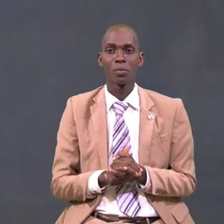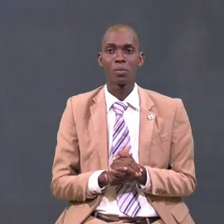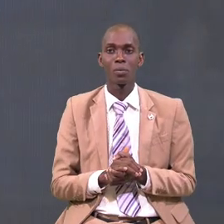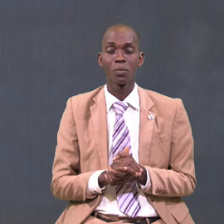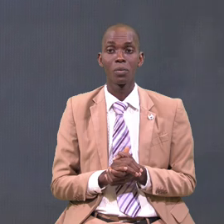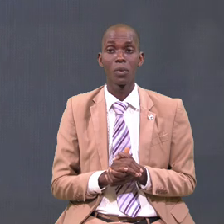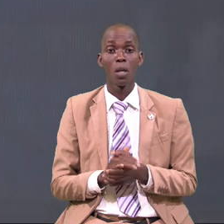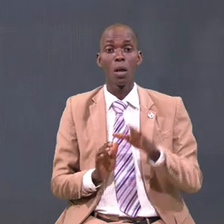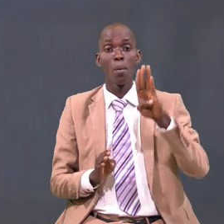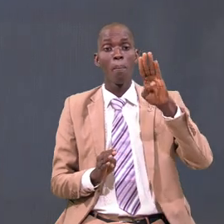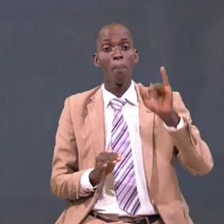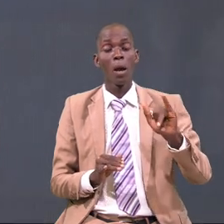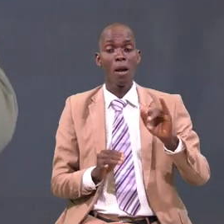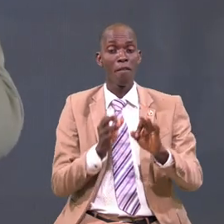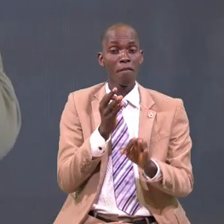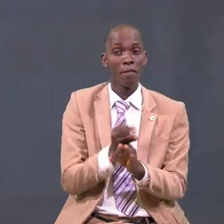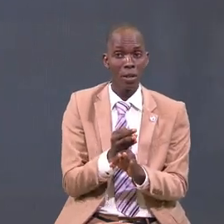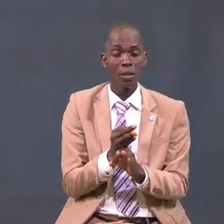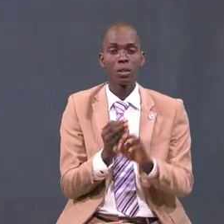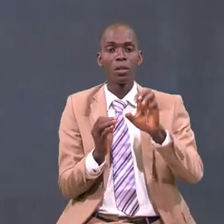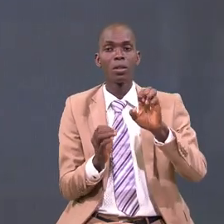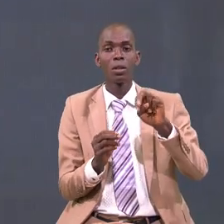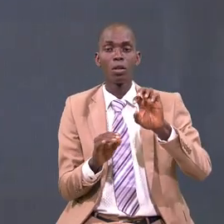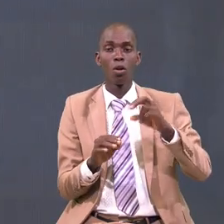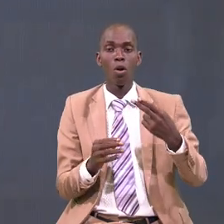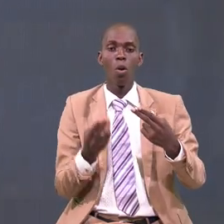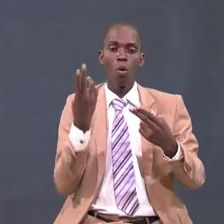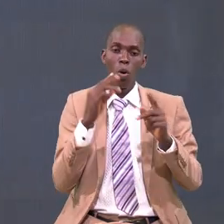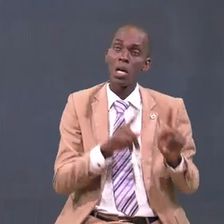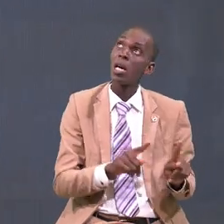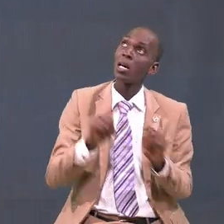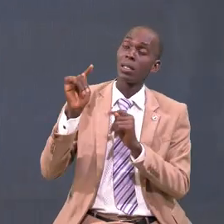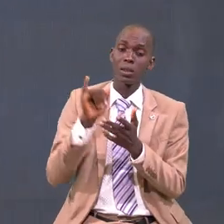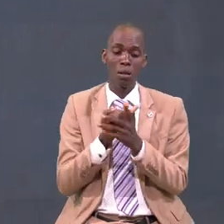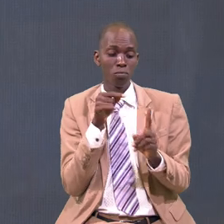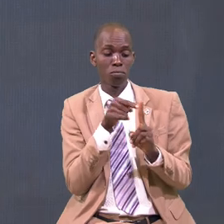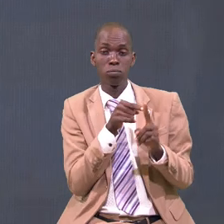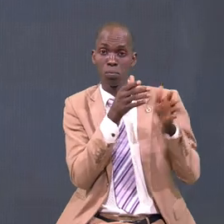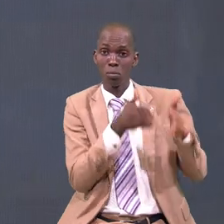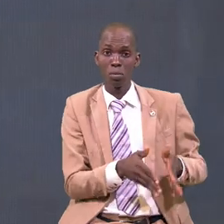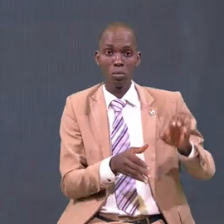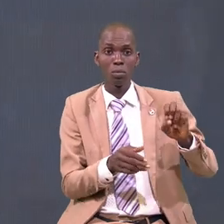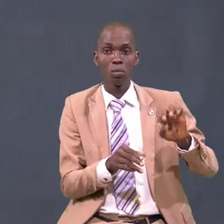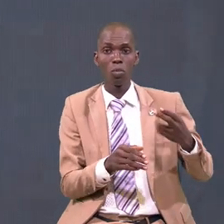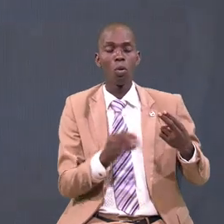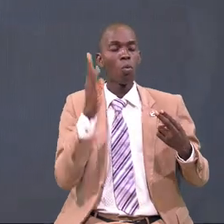By faith, Enoch was translated that he should not see death.